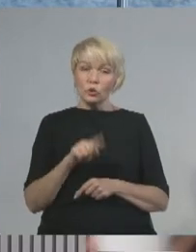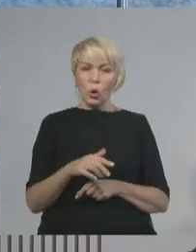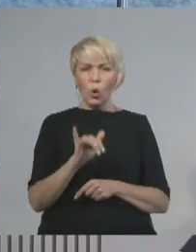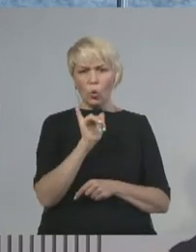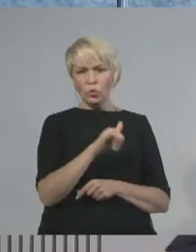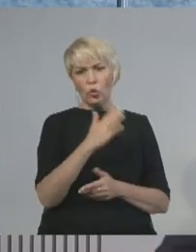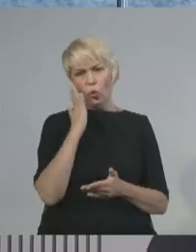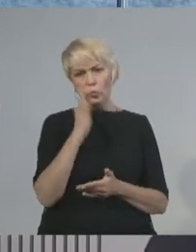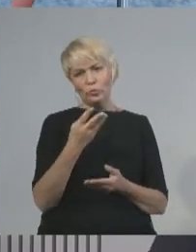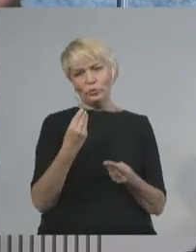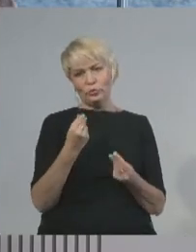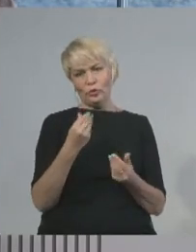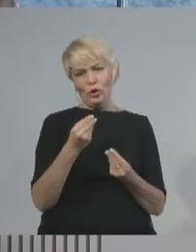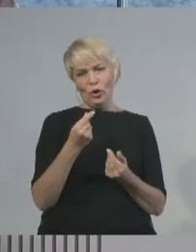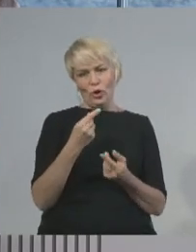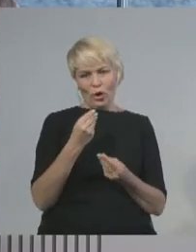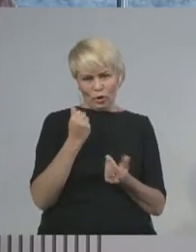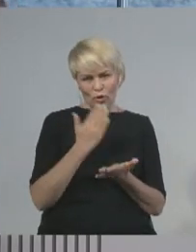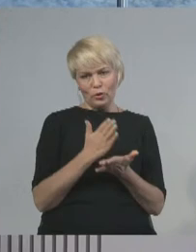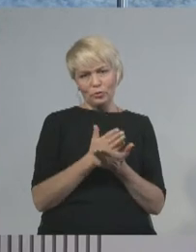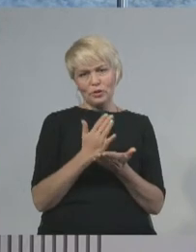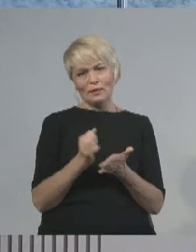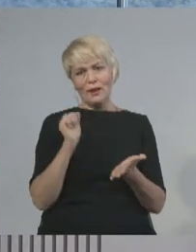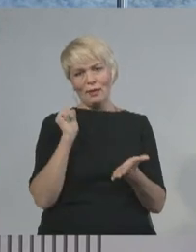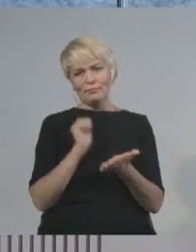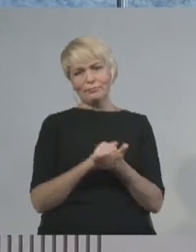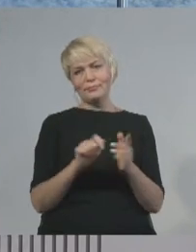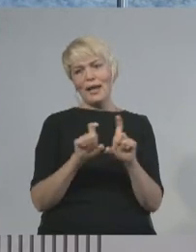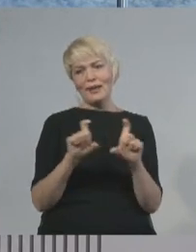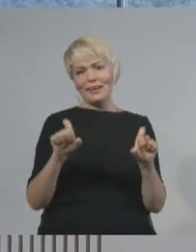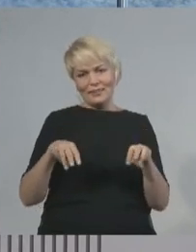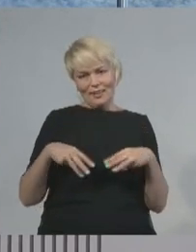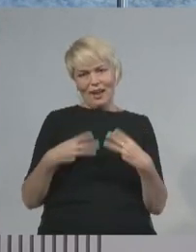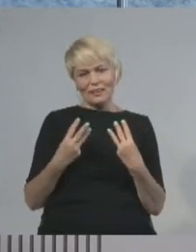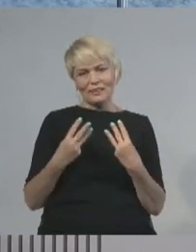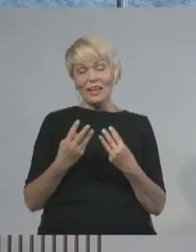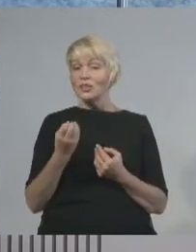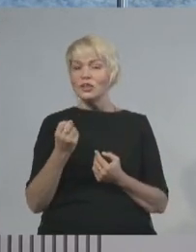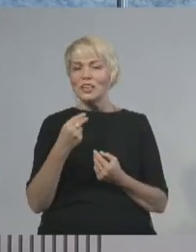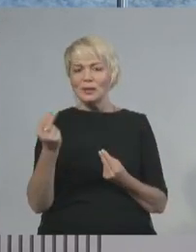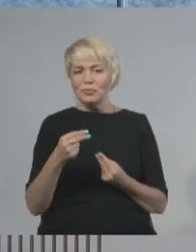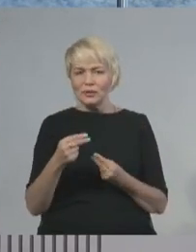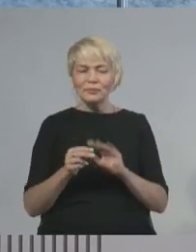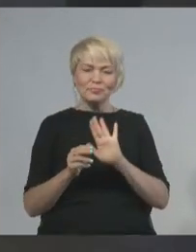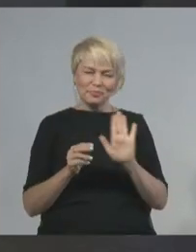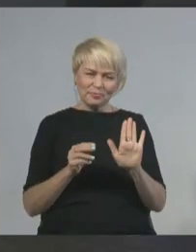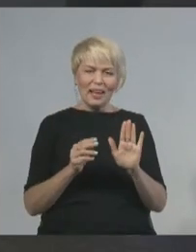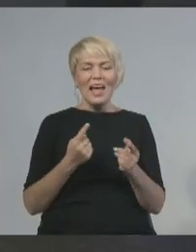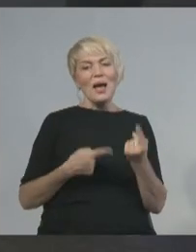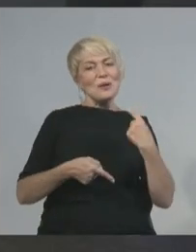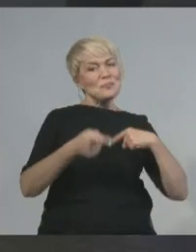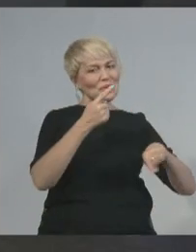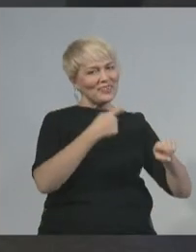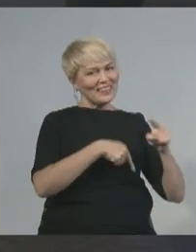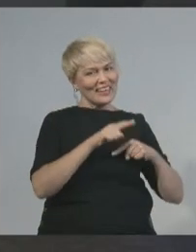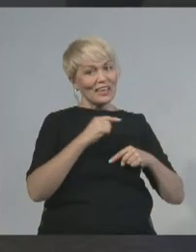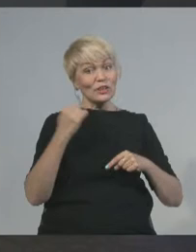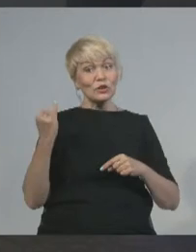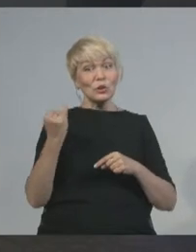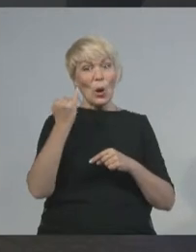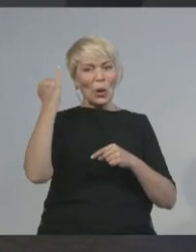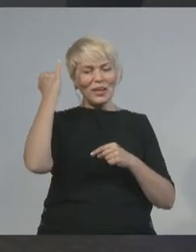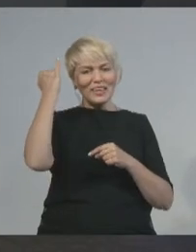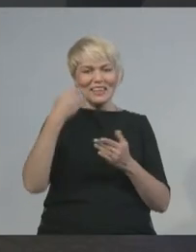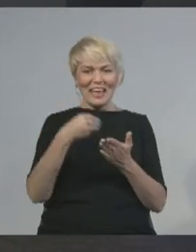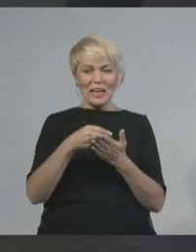somebody would subscribe he will have money for the editorial office if p l works they haven't subscribed yet so going back to media